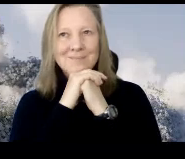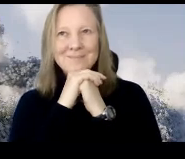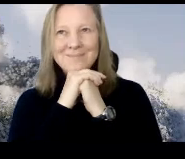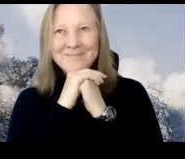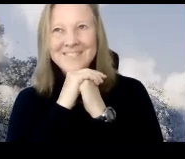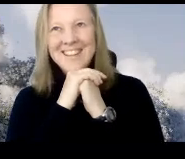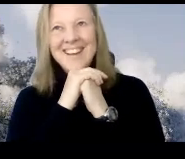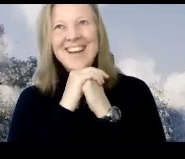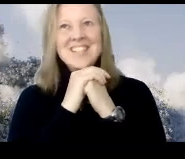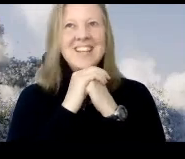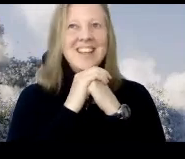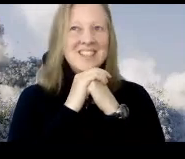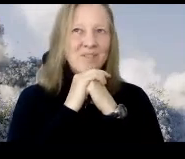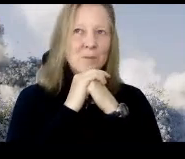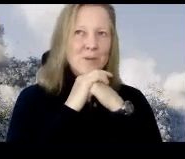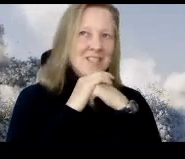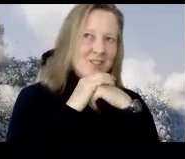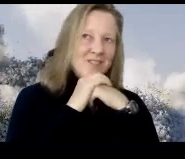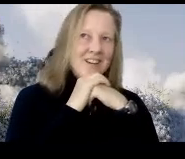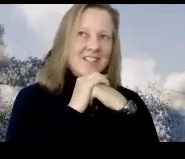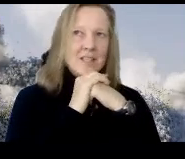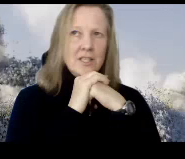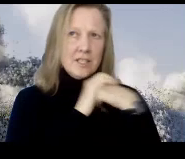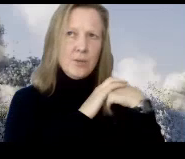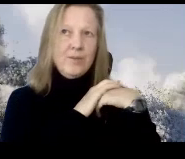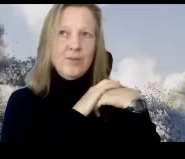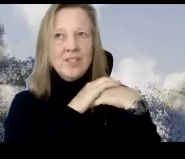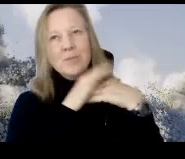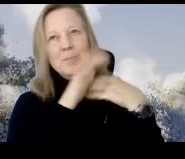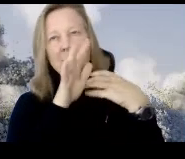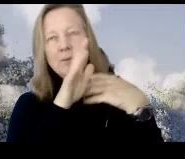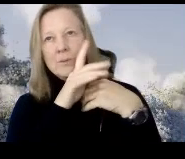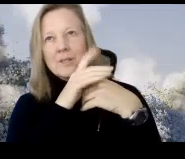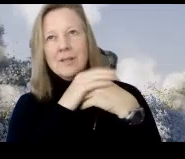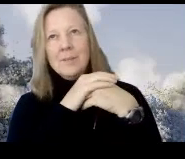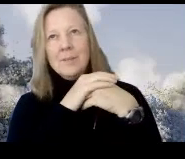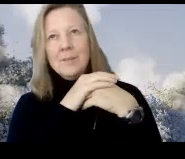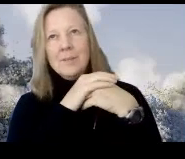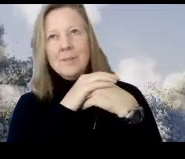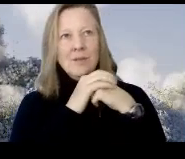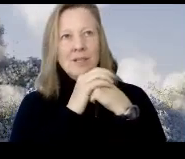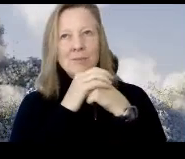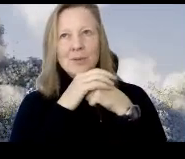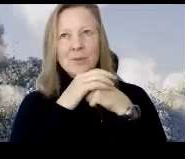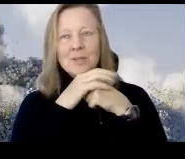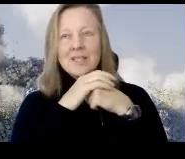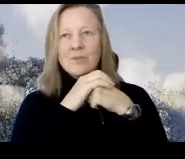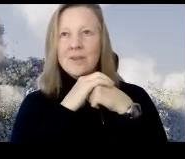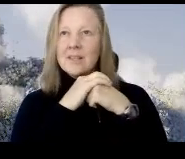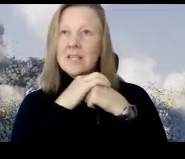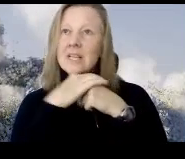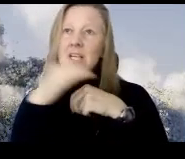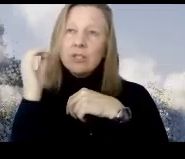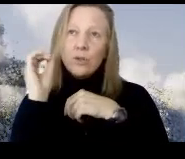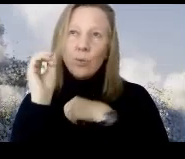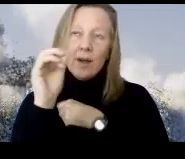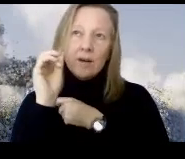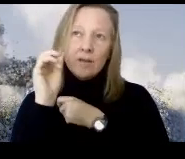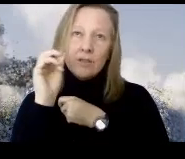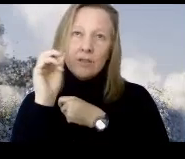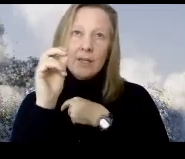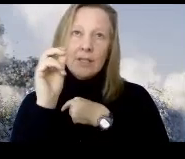end? As a former instructor, I'd say yes, you have to finish it, but you don't. I mean, if you get what you need from the course, that's fine.